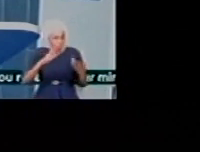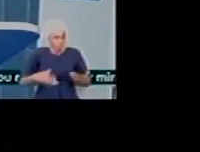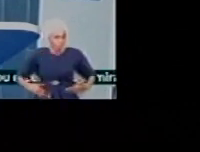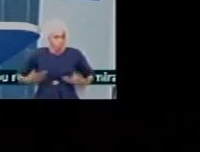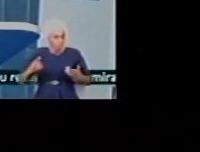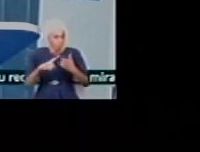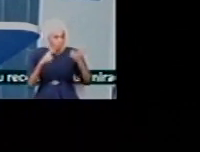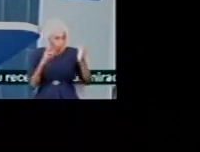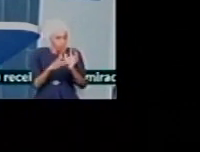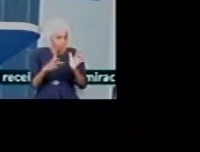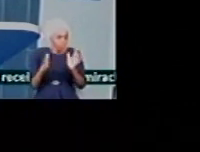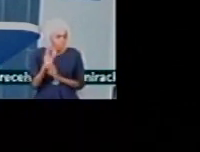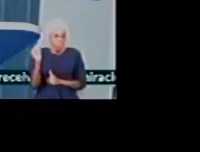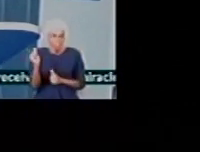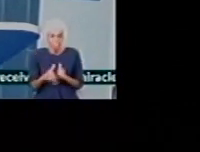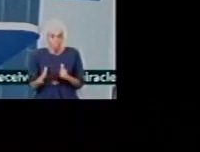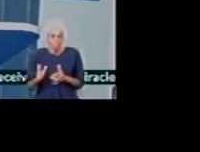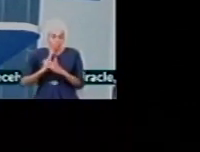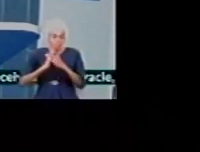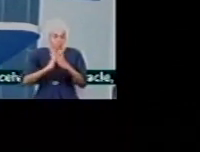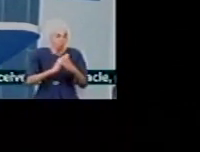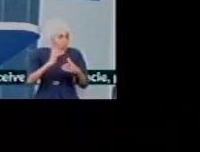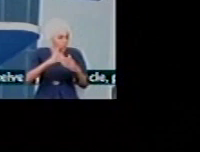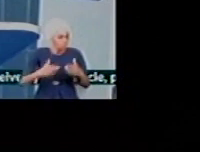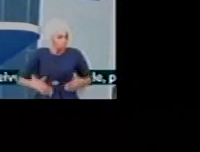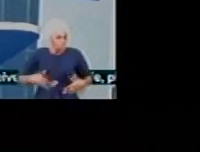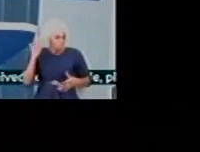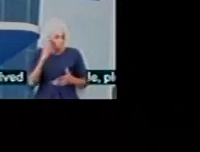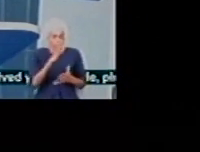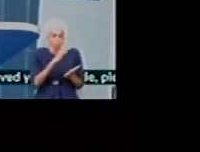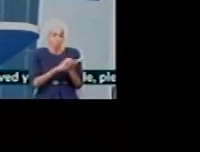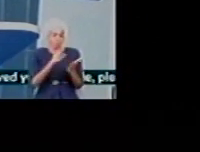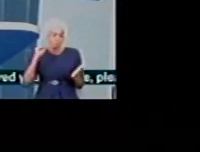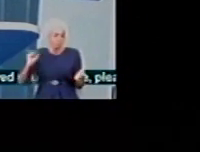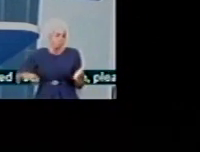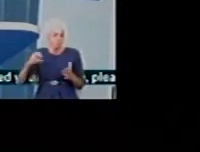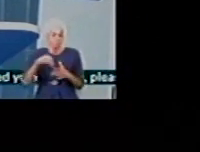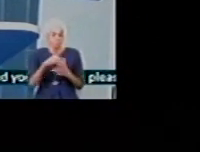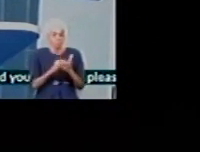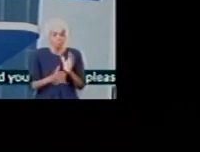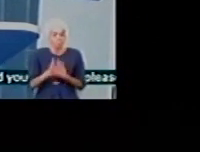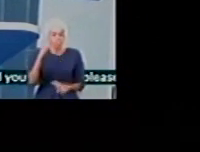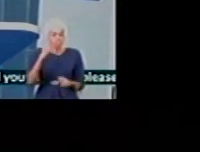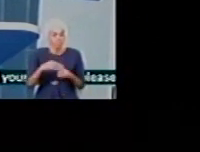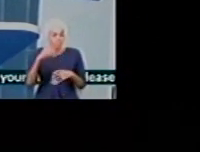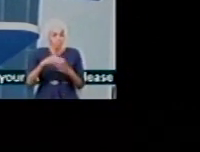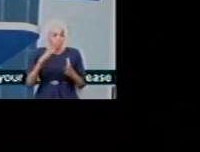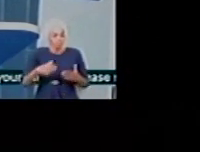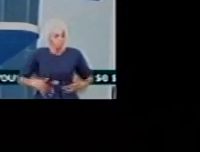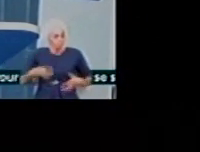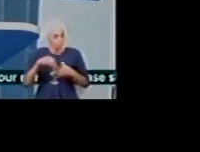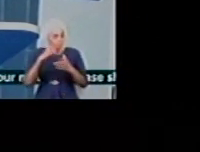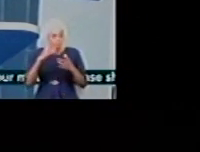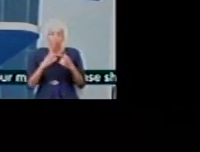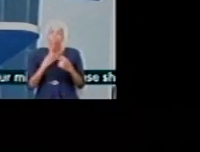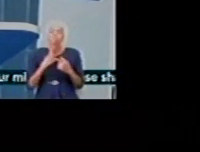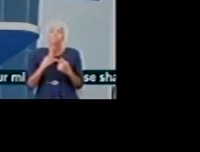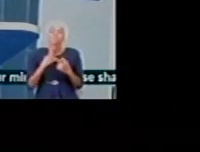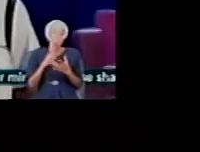your life, in your throat, in every area of your life. Praise the Lord.